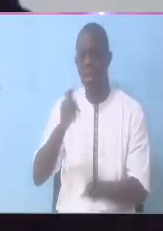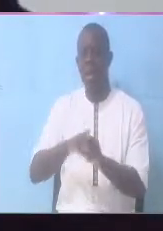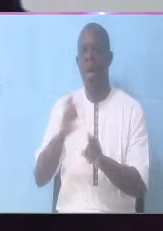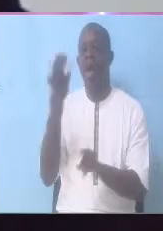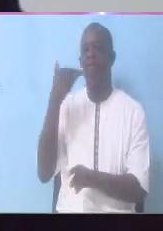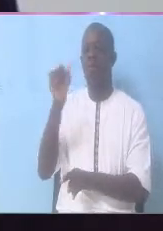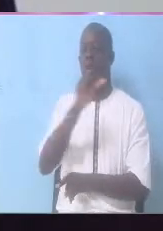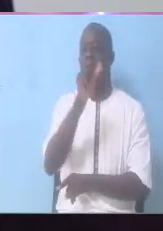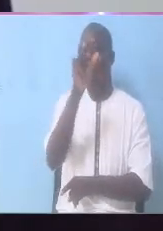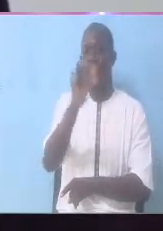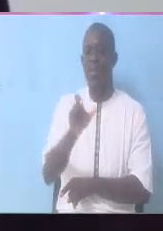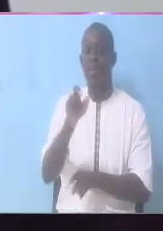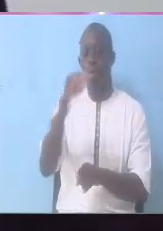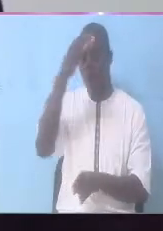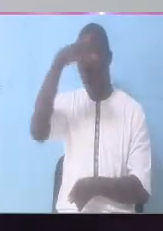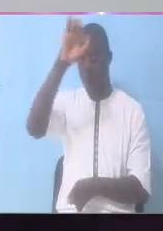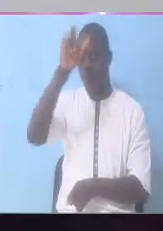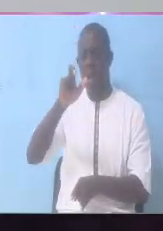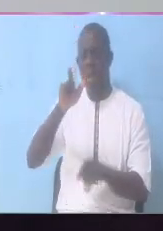He's a small guy.